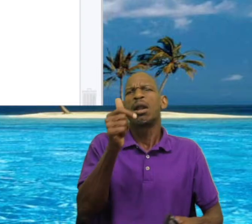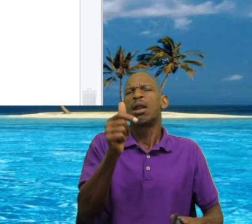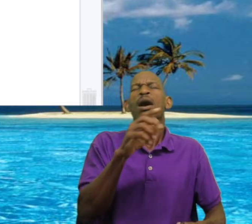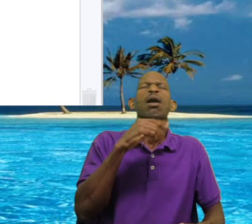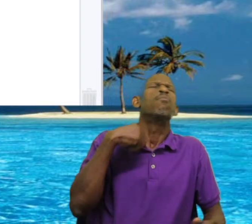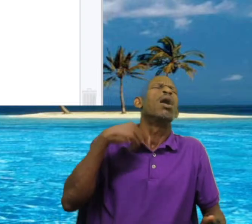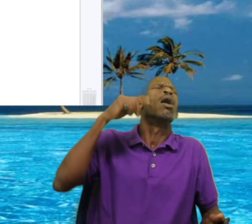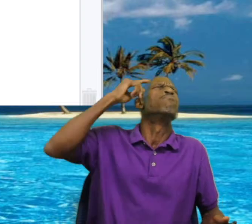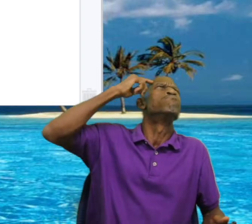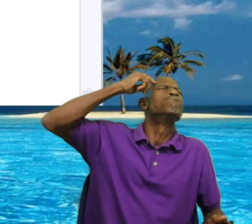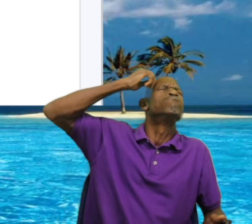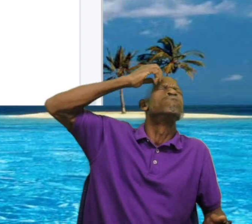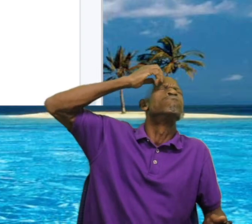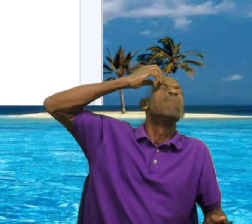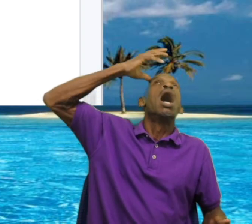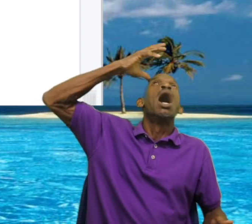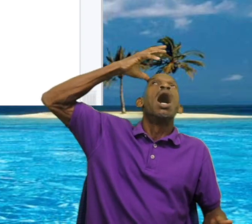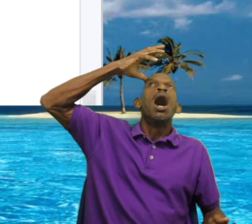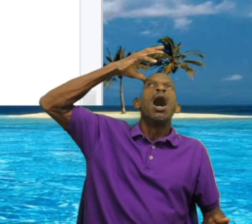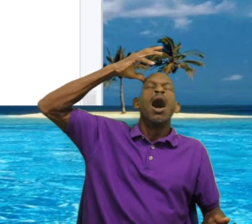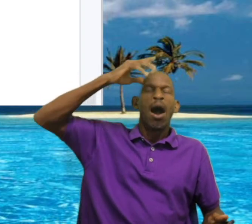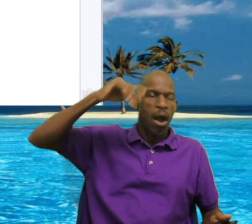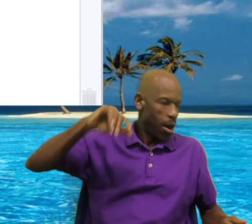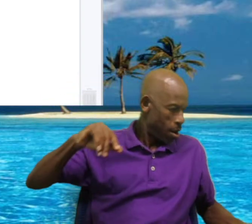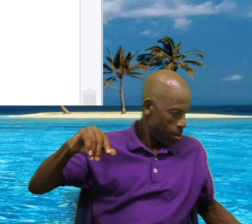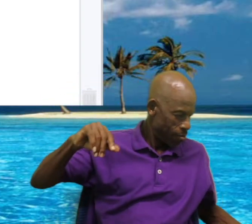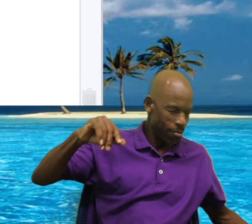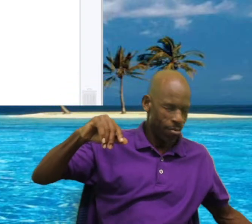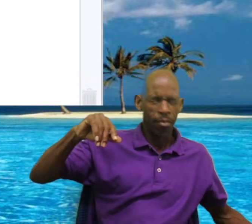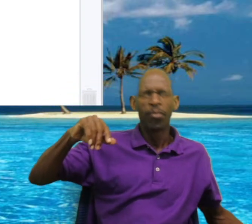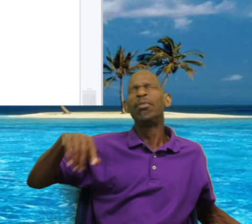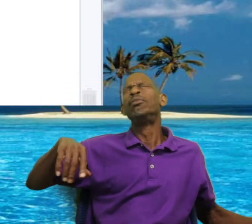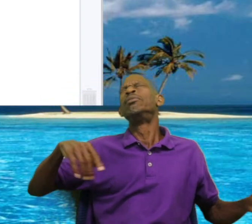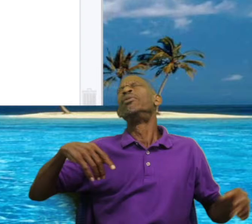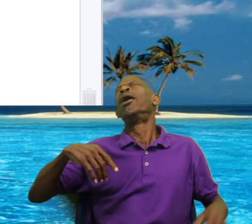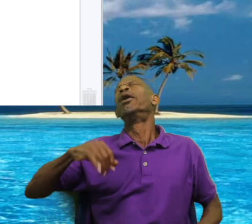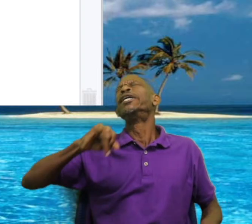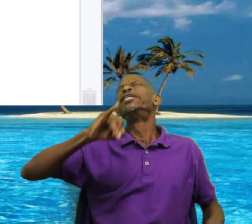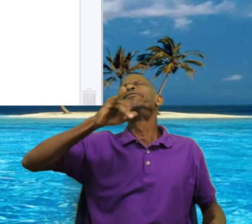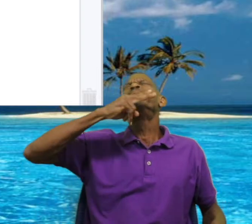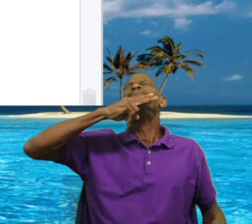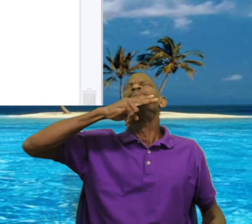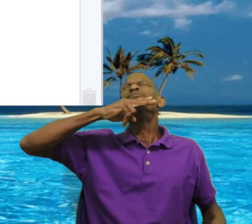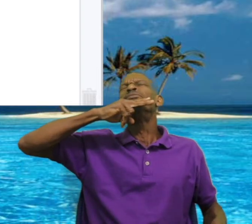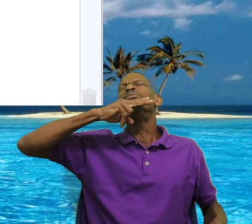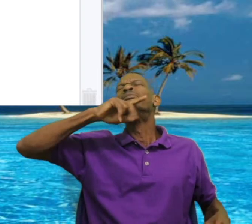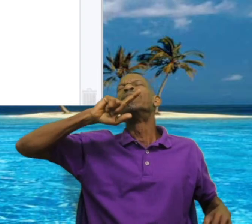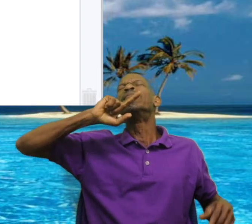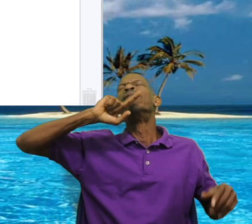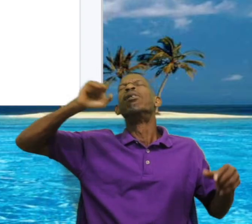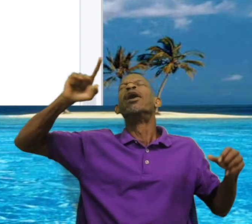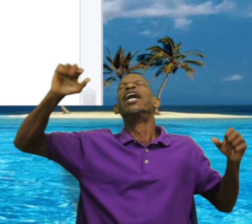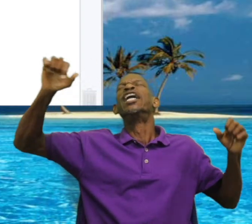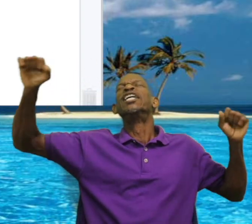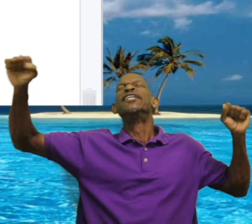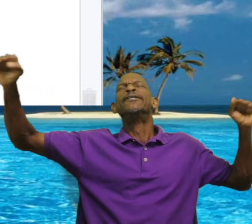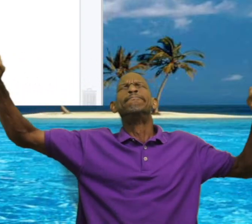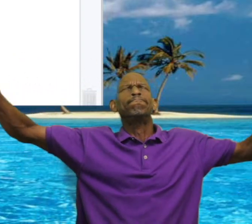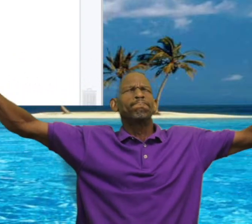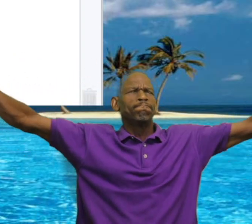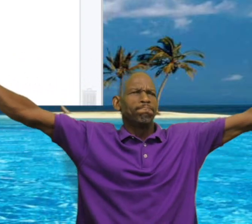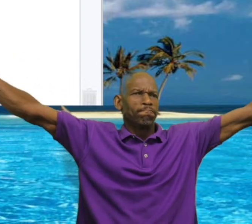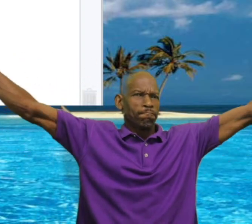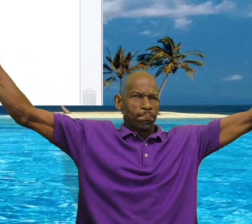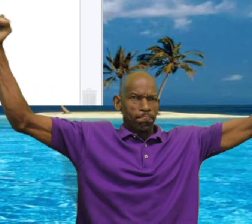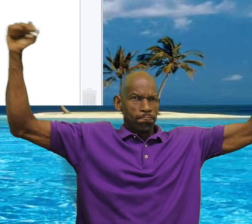the opposite meaning of the ideas. All right. So when you send these sentences to me,